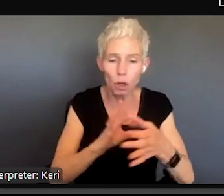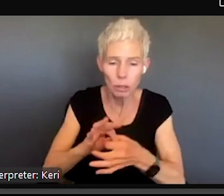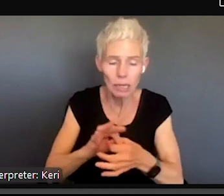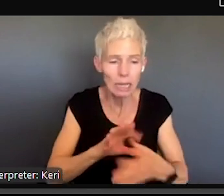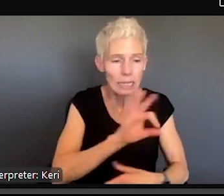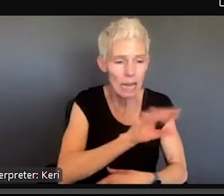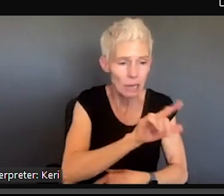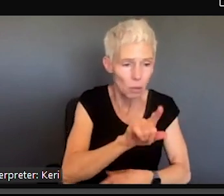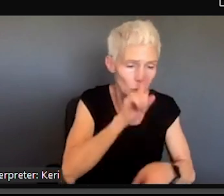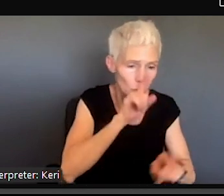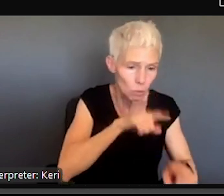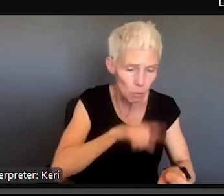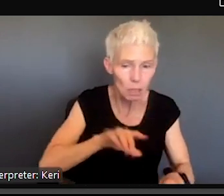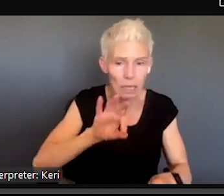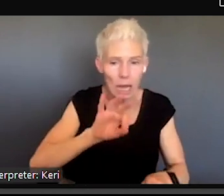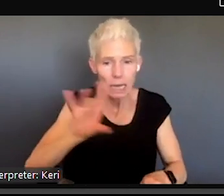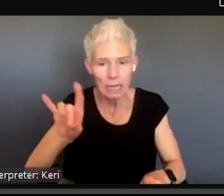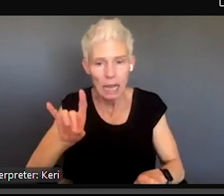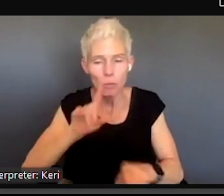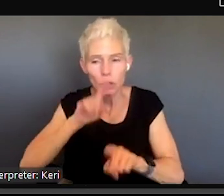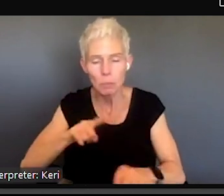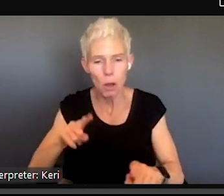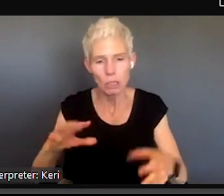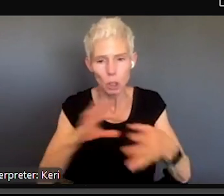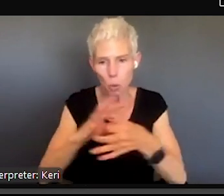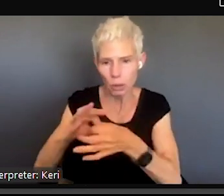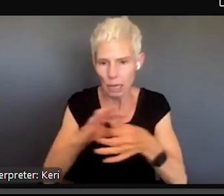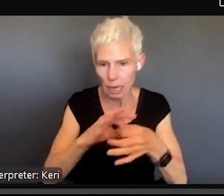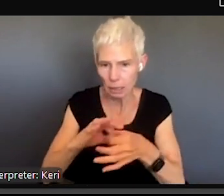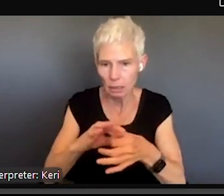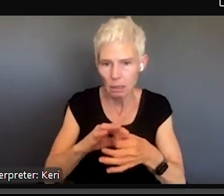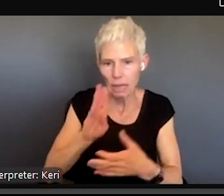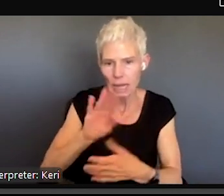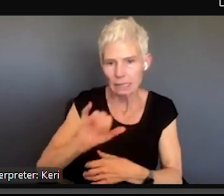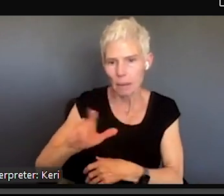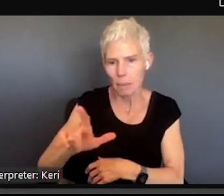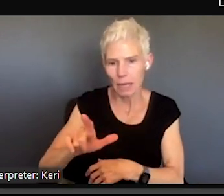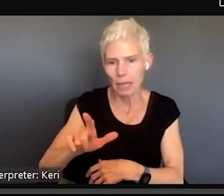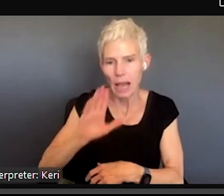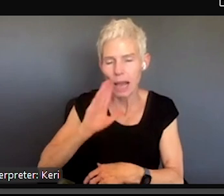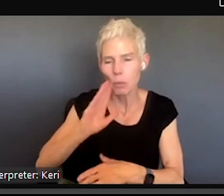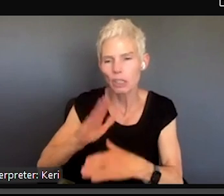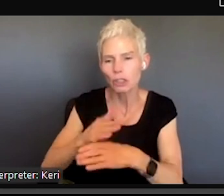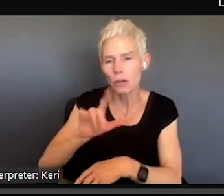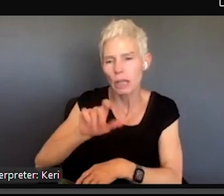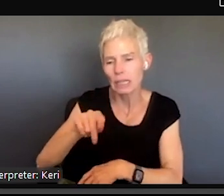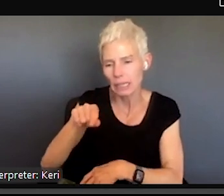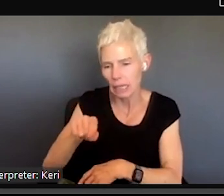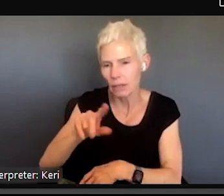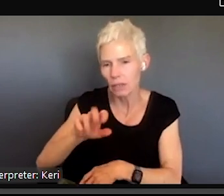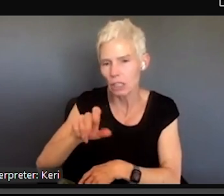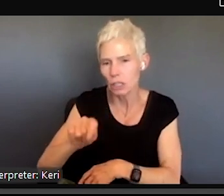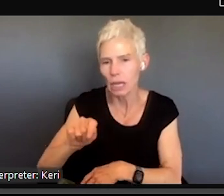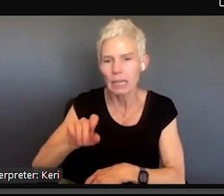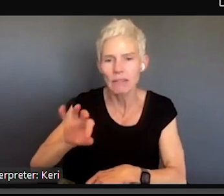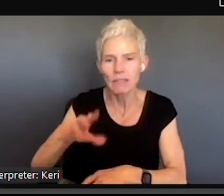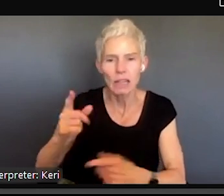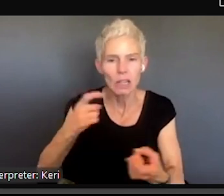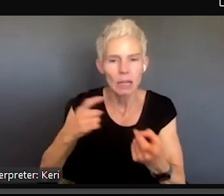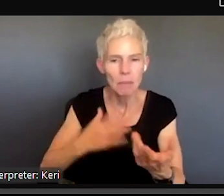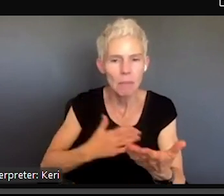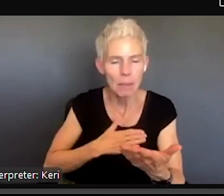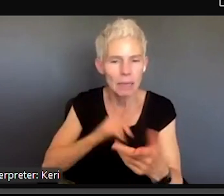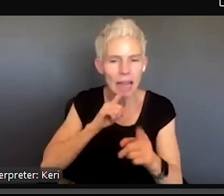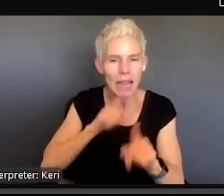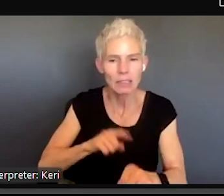911 response and 988 response. So that's a bill that I will share the link in the chat too. If there are any questions, happy to answer them, but I